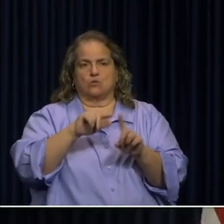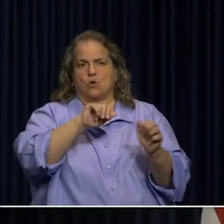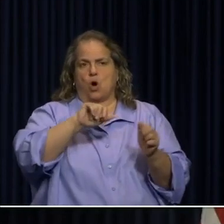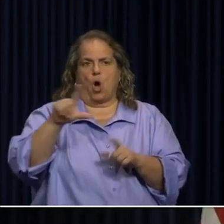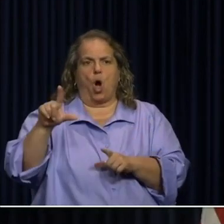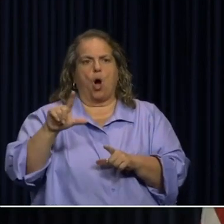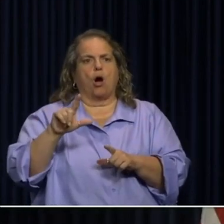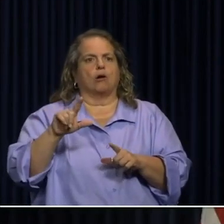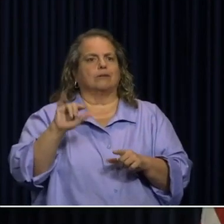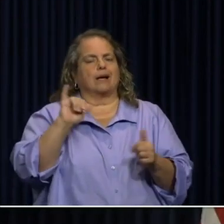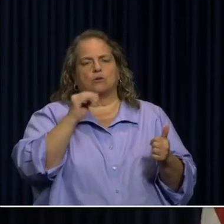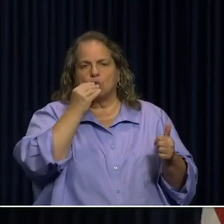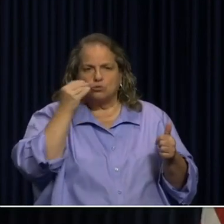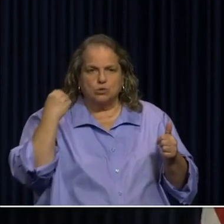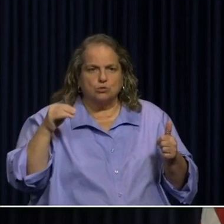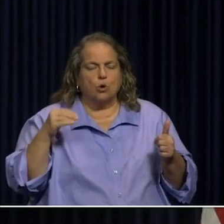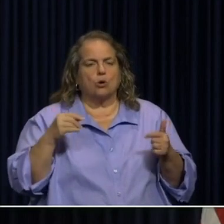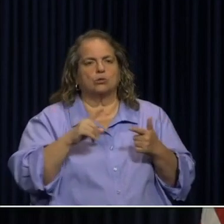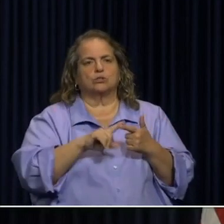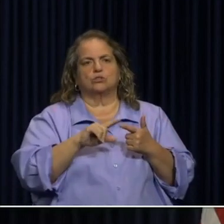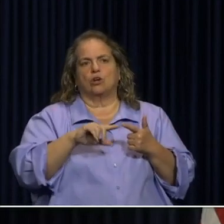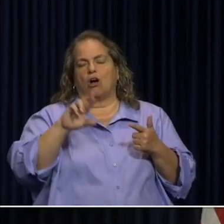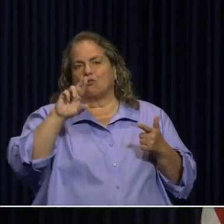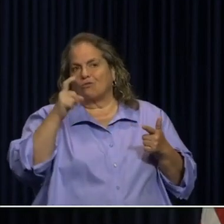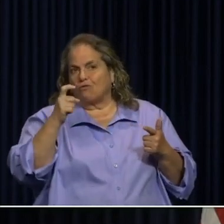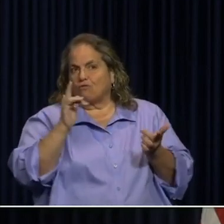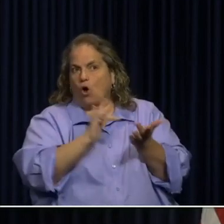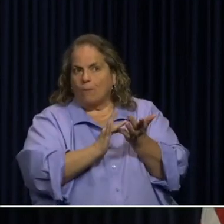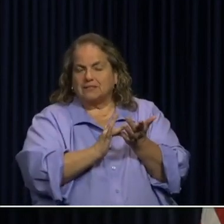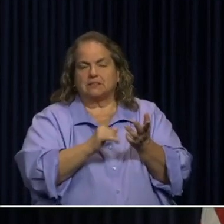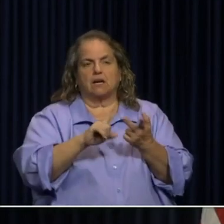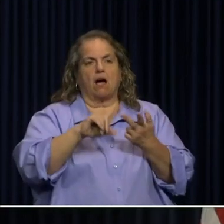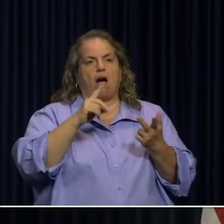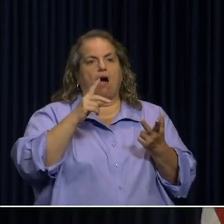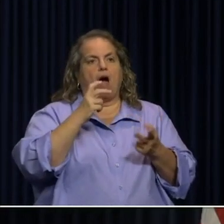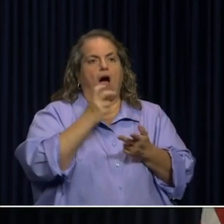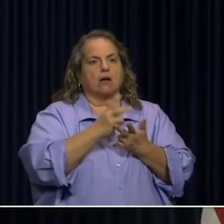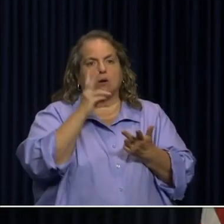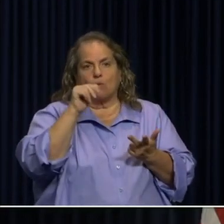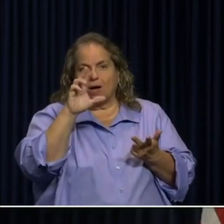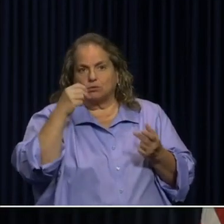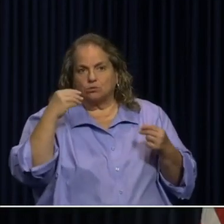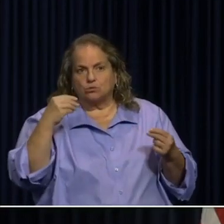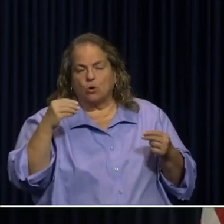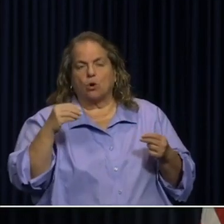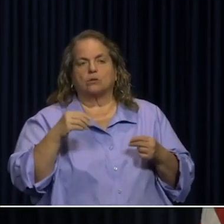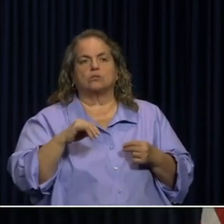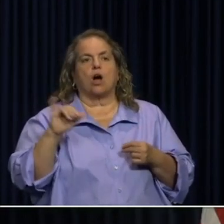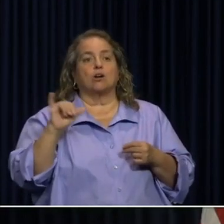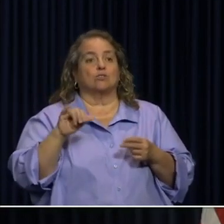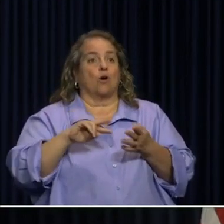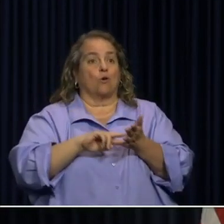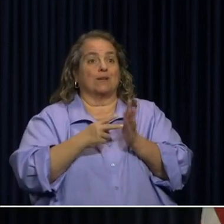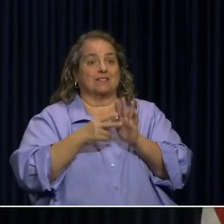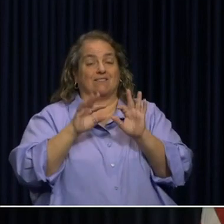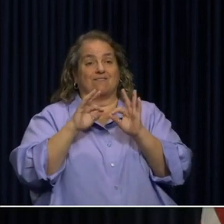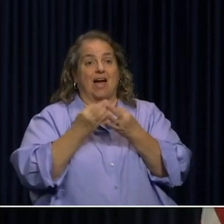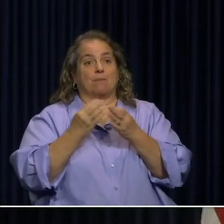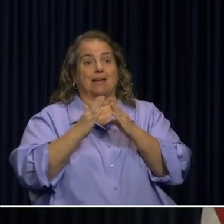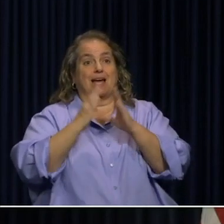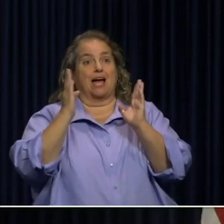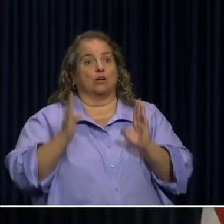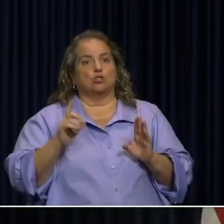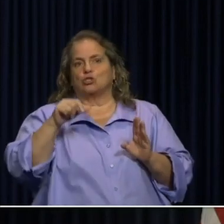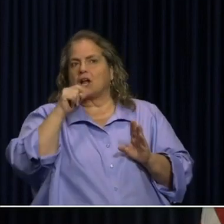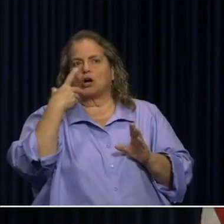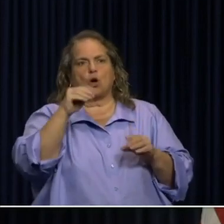life-sustaining businesses like grocery stores, pharmacies, hardware stores. It also means that families and households shouldn't go to the